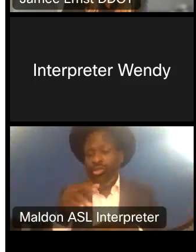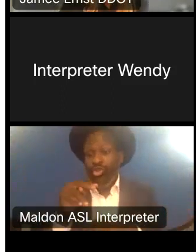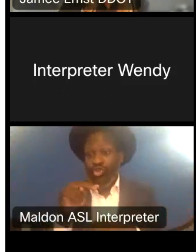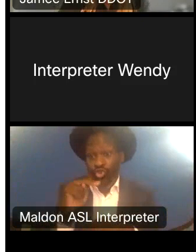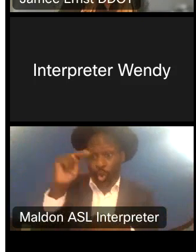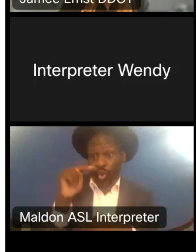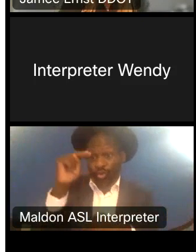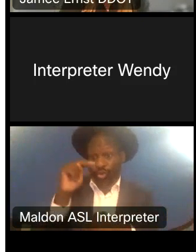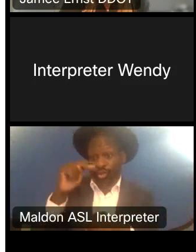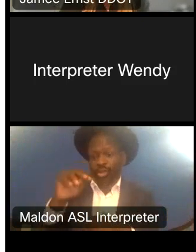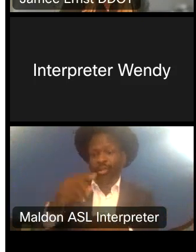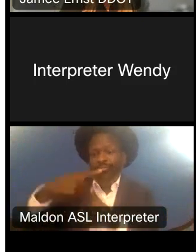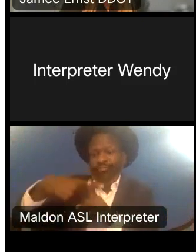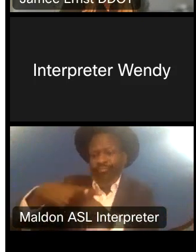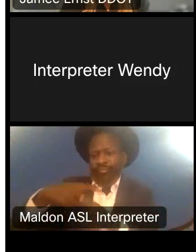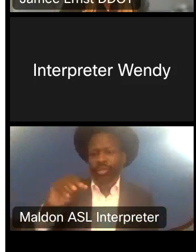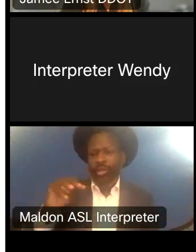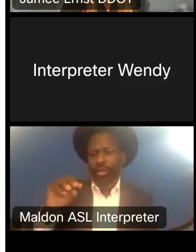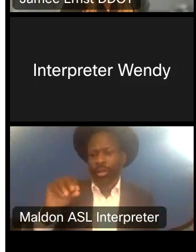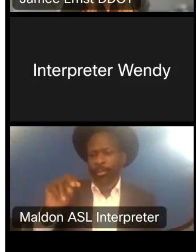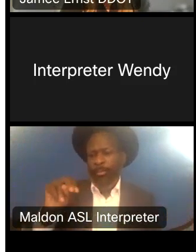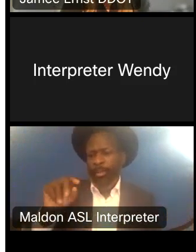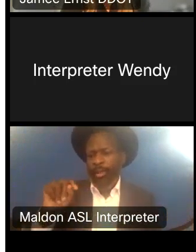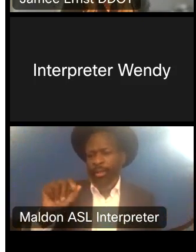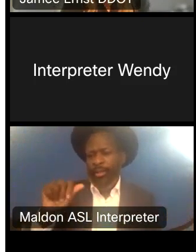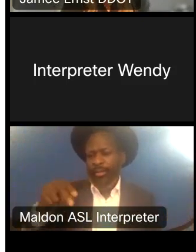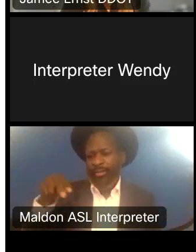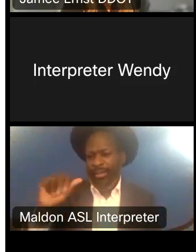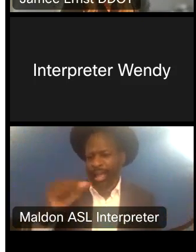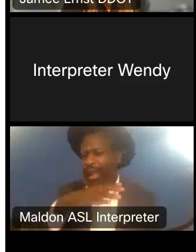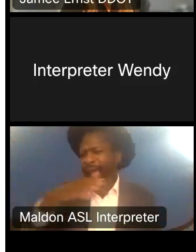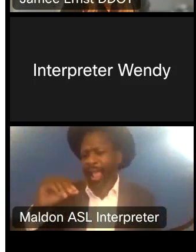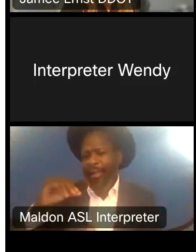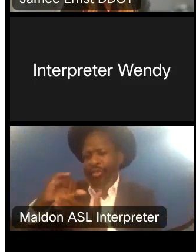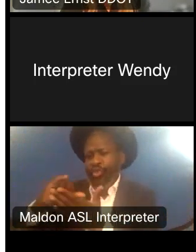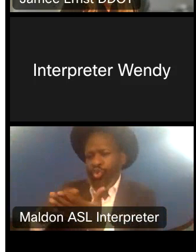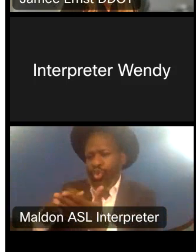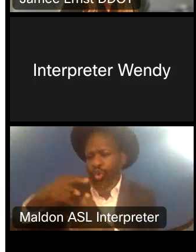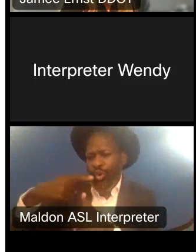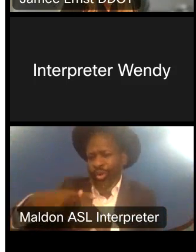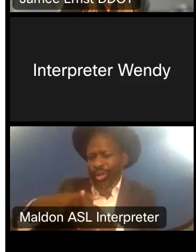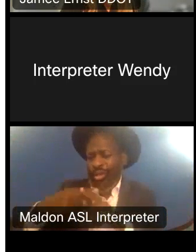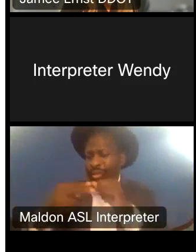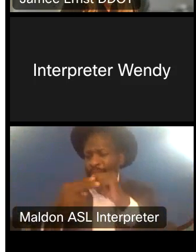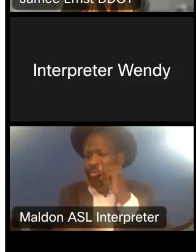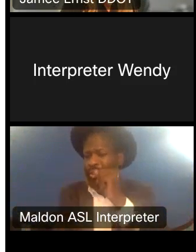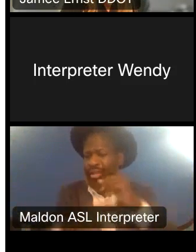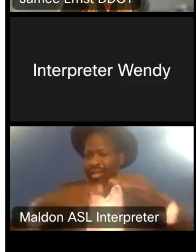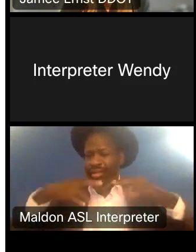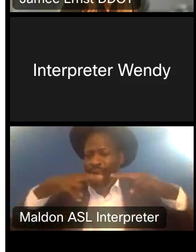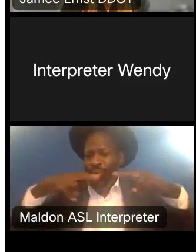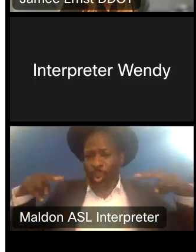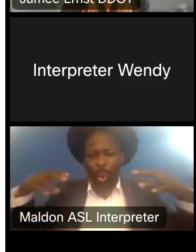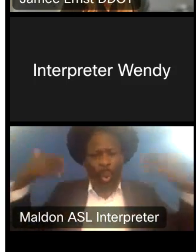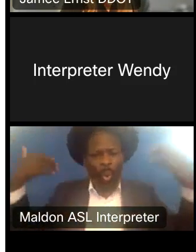of Montana and New York Avenue is an extremely dangerous place for anybody who's not